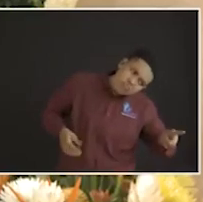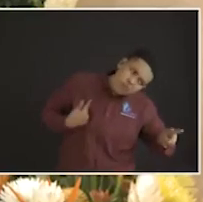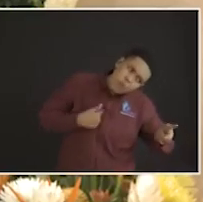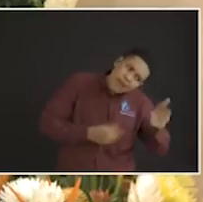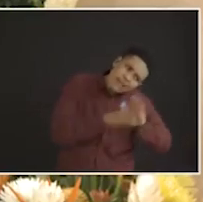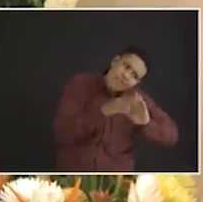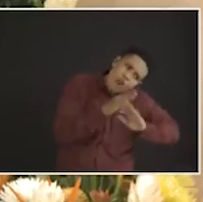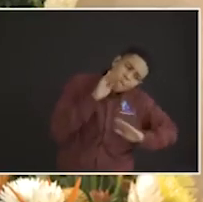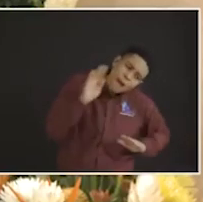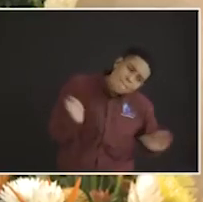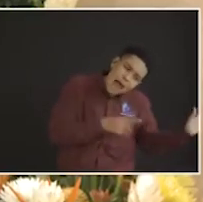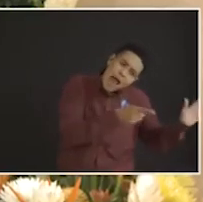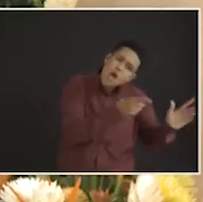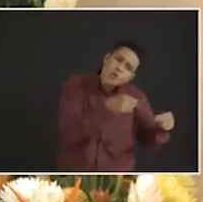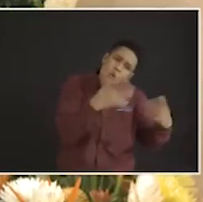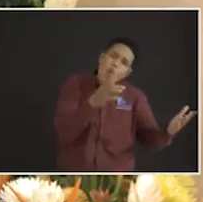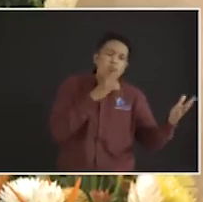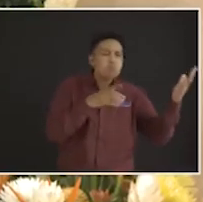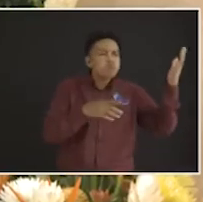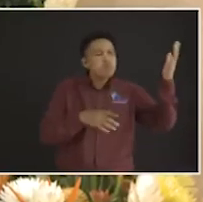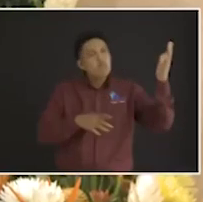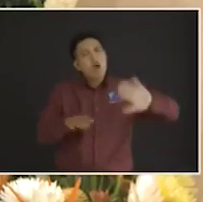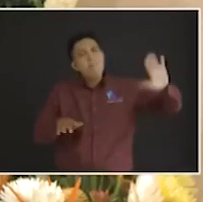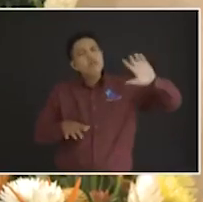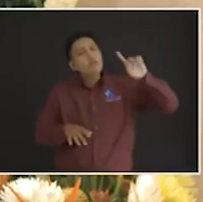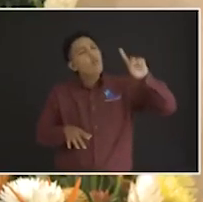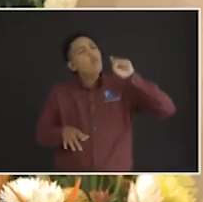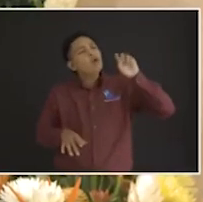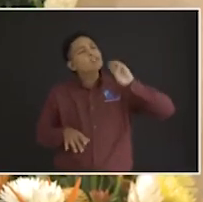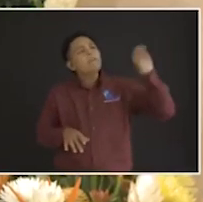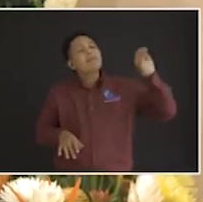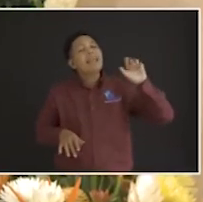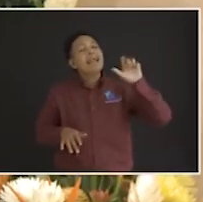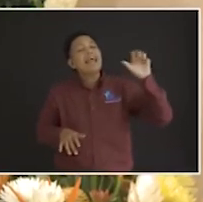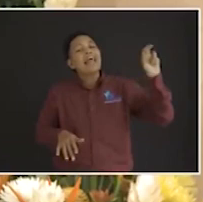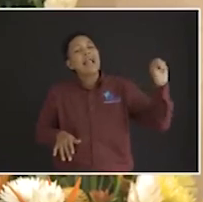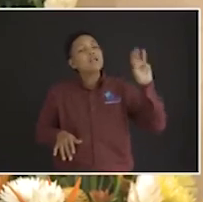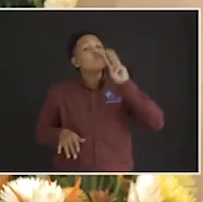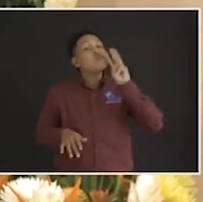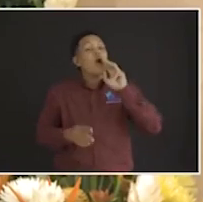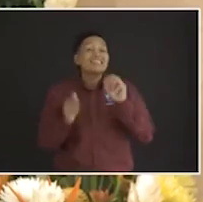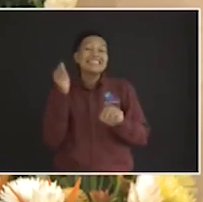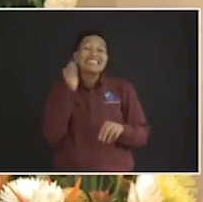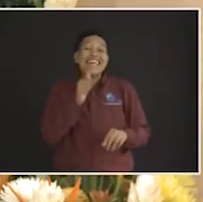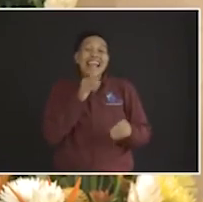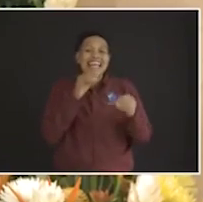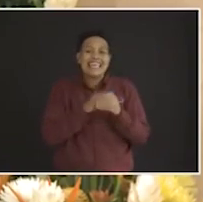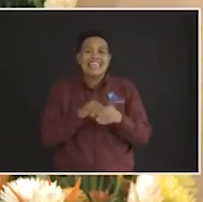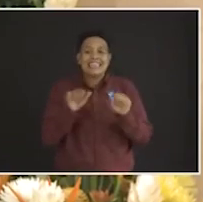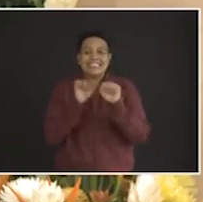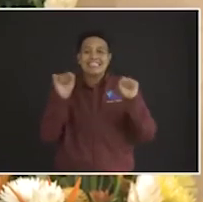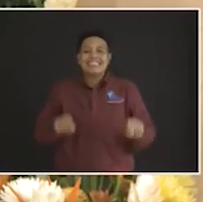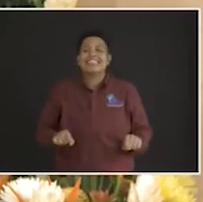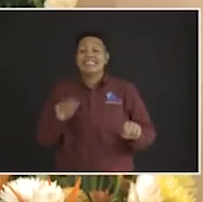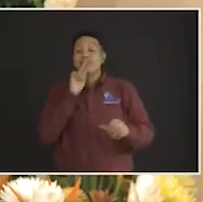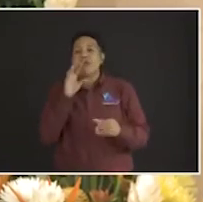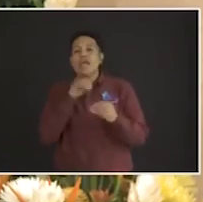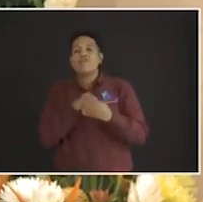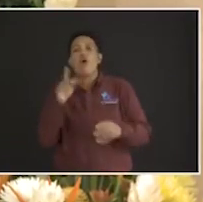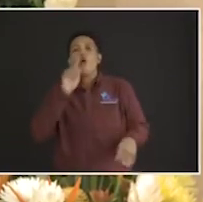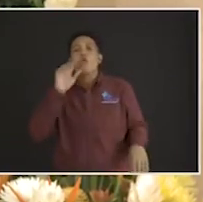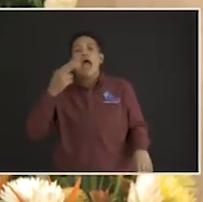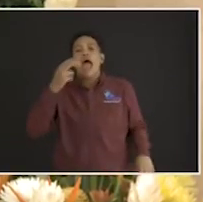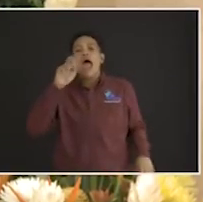a plan to bring approximately 100 million gallons of water per day into the system, involving pumped